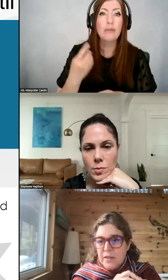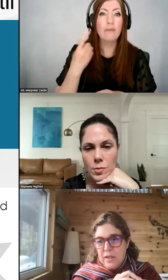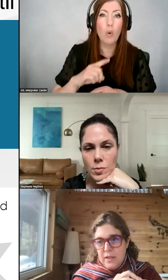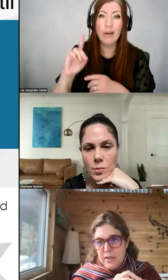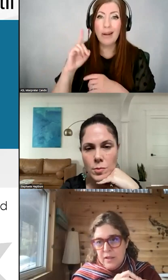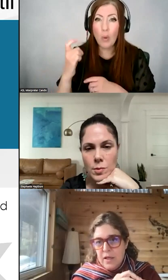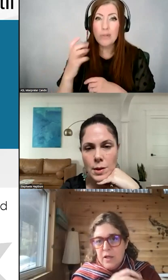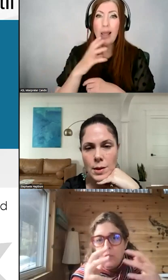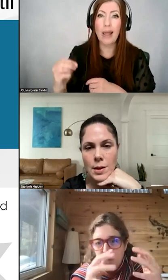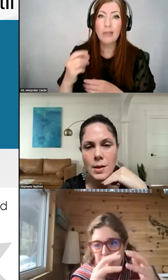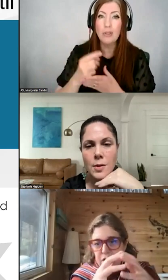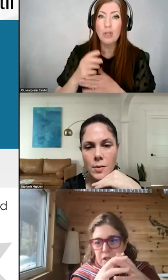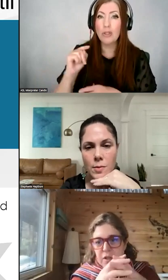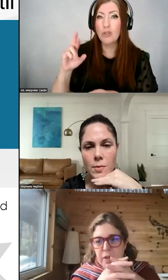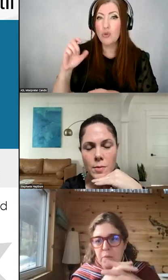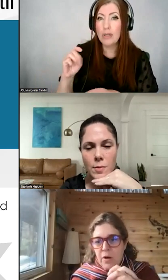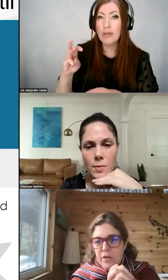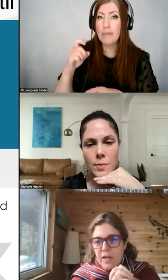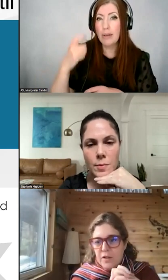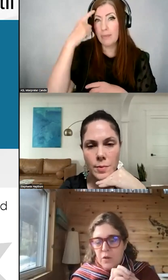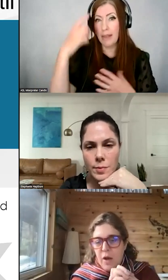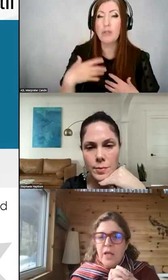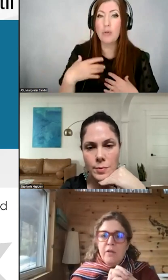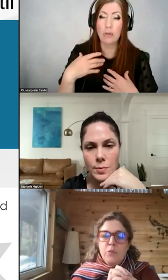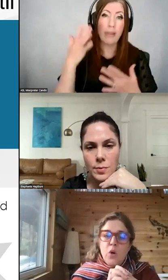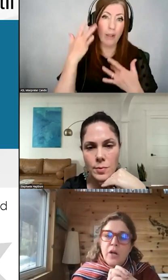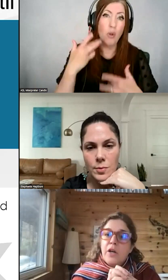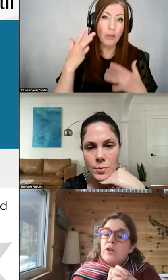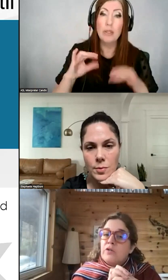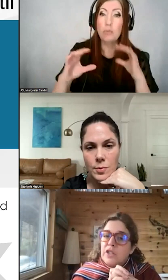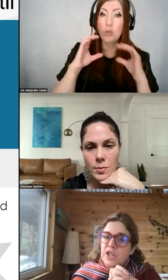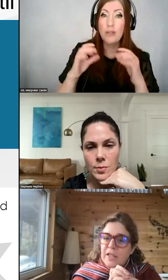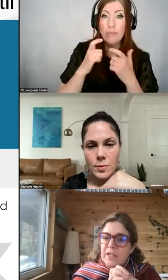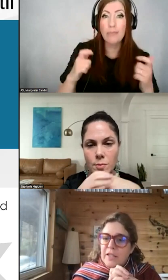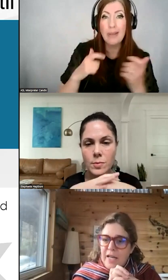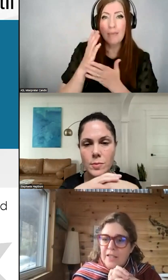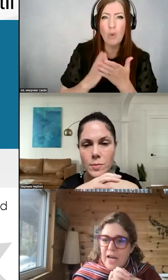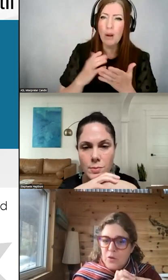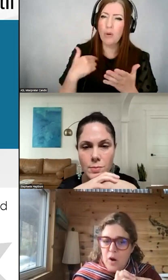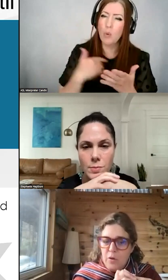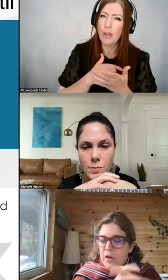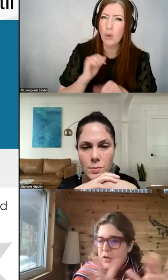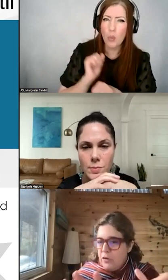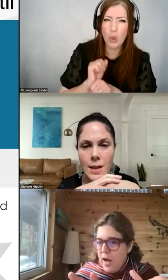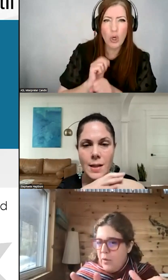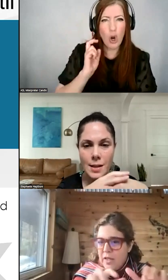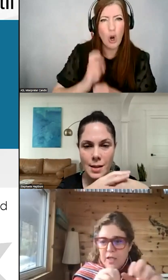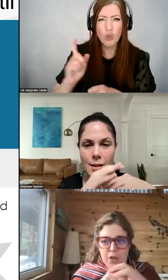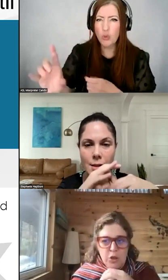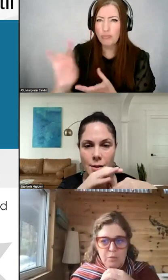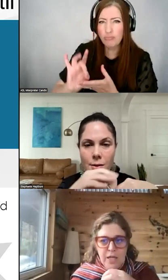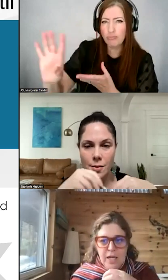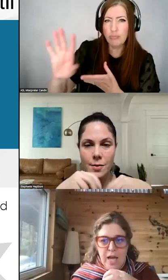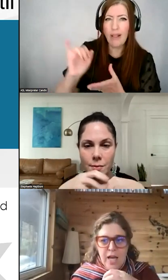of mental illness. Communications is a big part of that, so that we can work to reject that status quo. So follow us